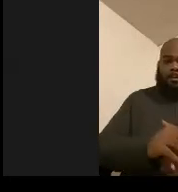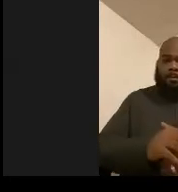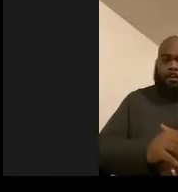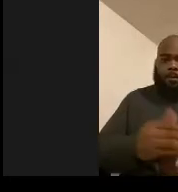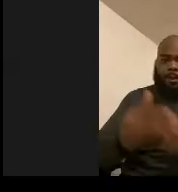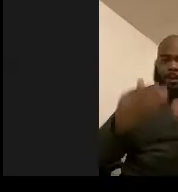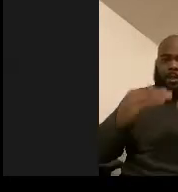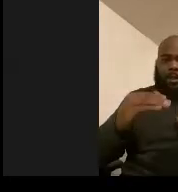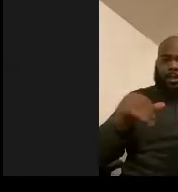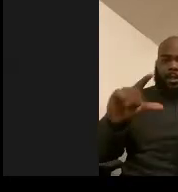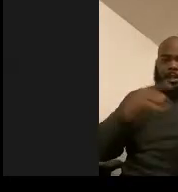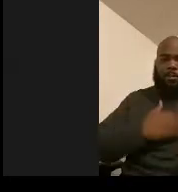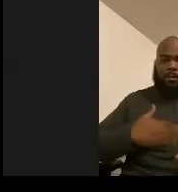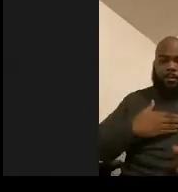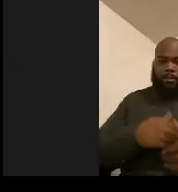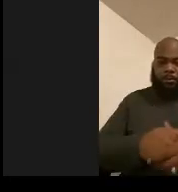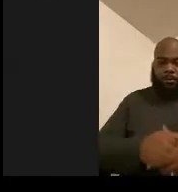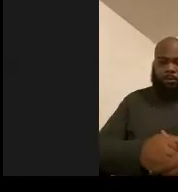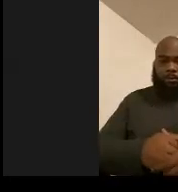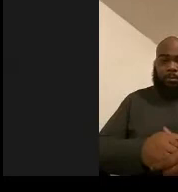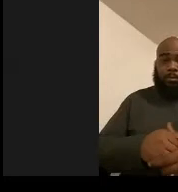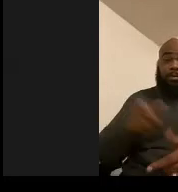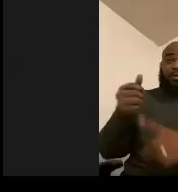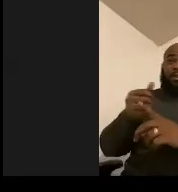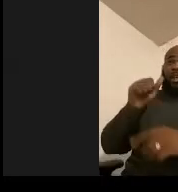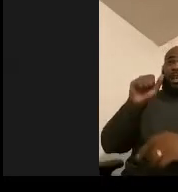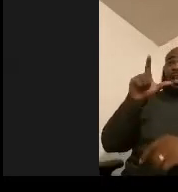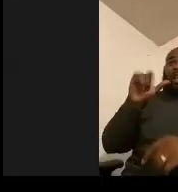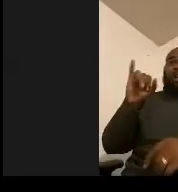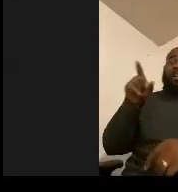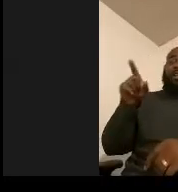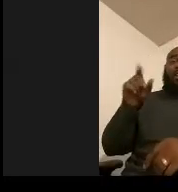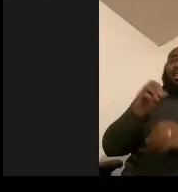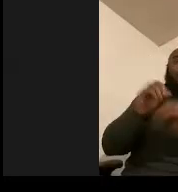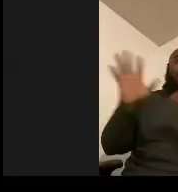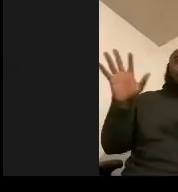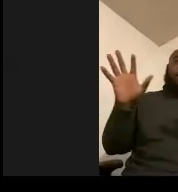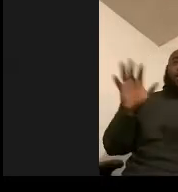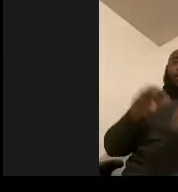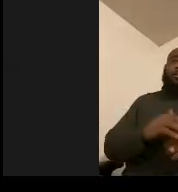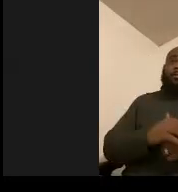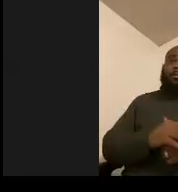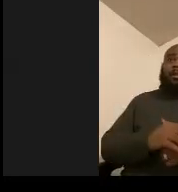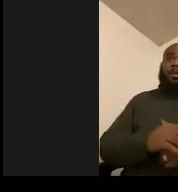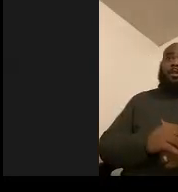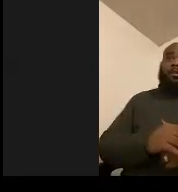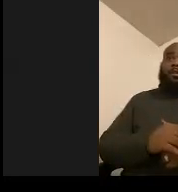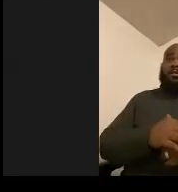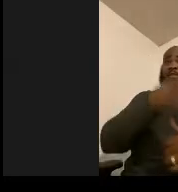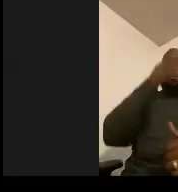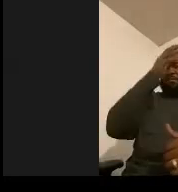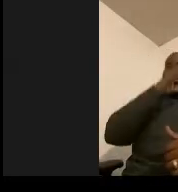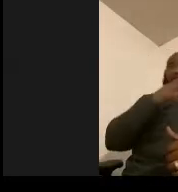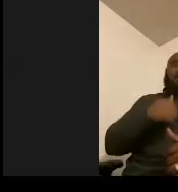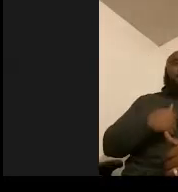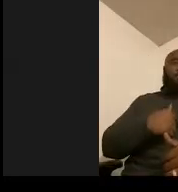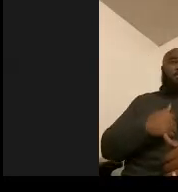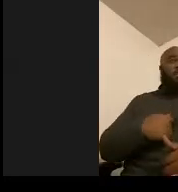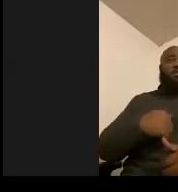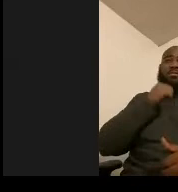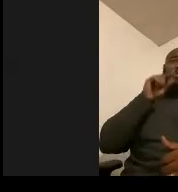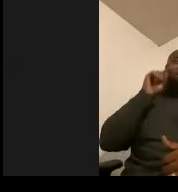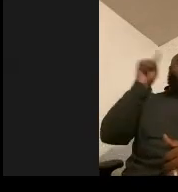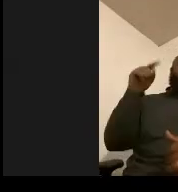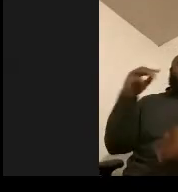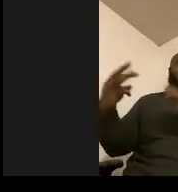Now, Ali said it much more clearly, in a way. Man, I ain't got no quarrel with them Viet Cong. No